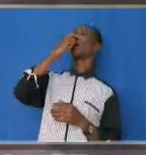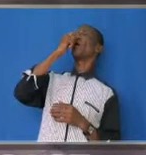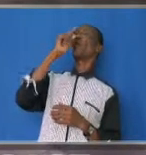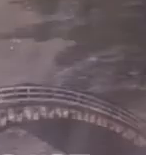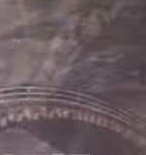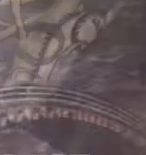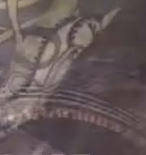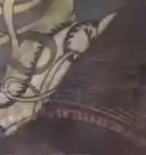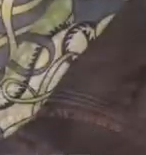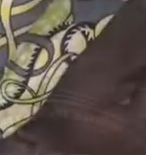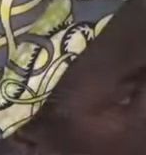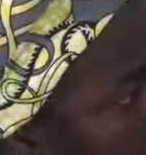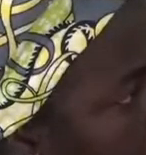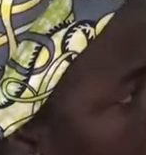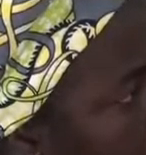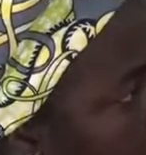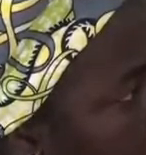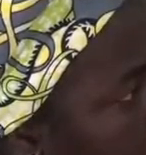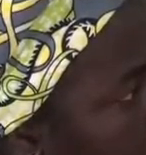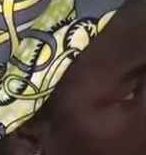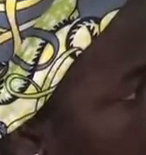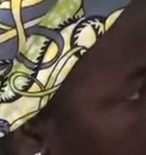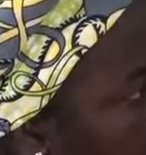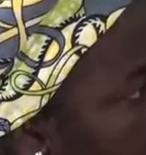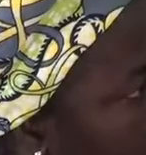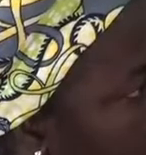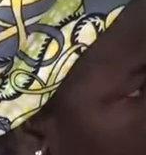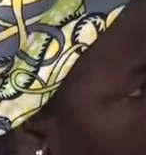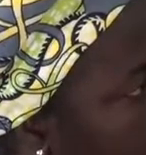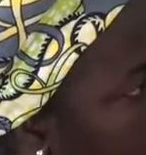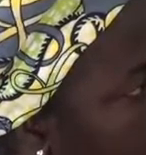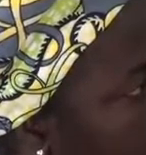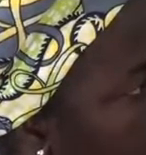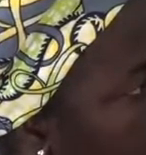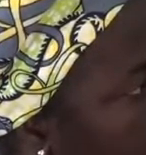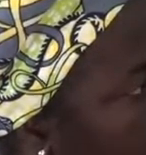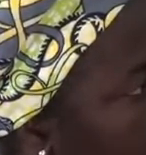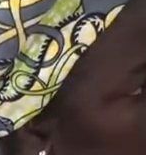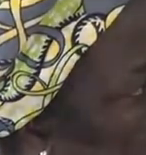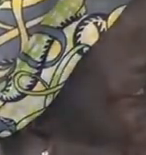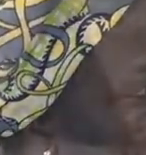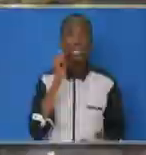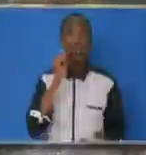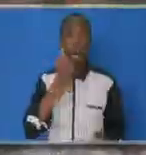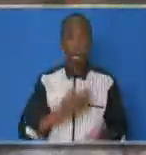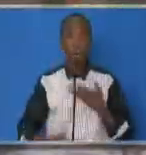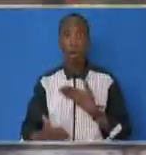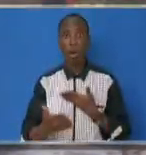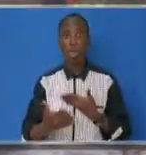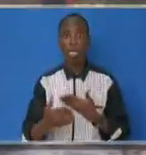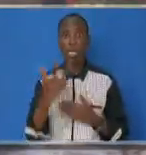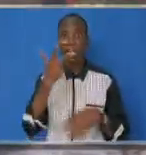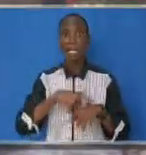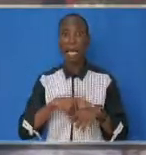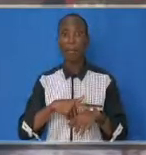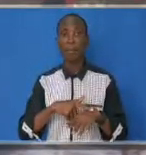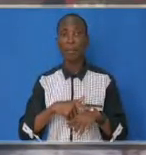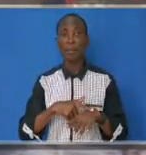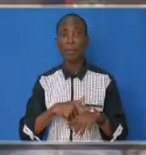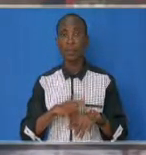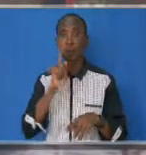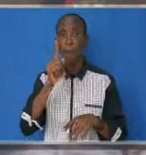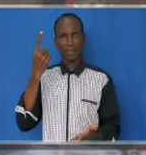go cop mwa peti yen so sem mofra sem penino. Paul see, ain't you one na mo womo a soup was so